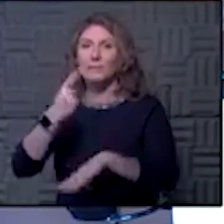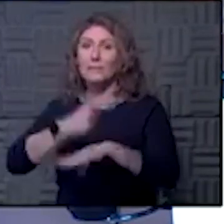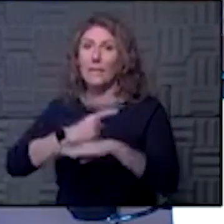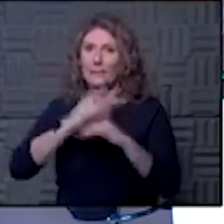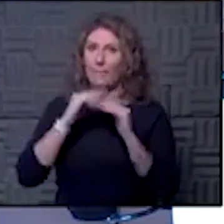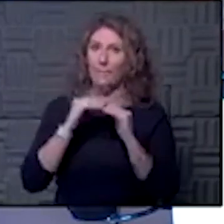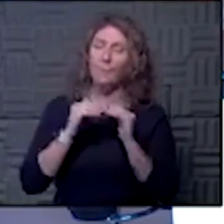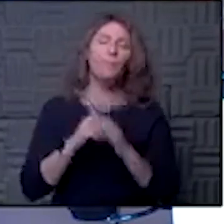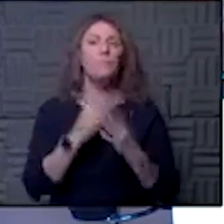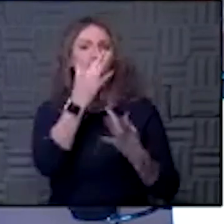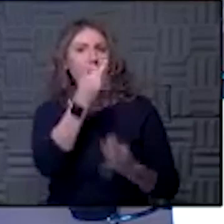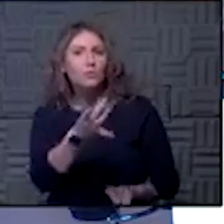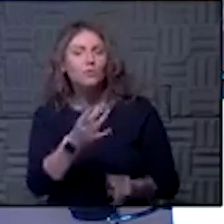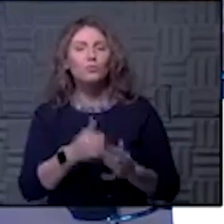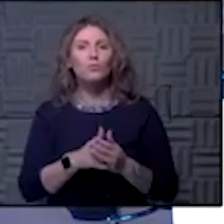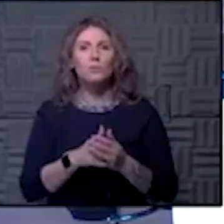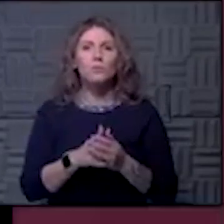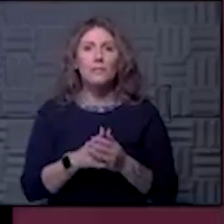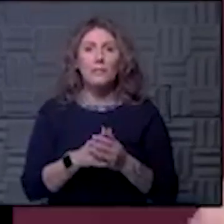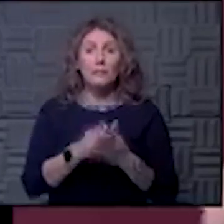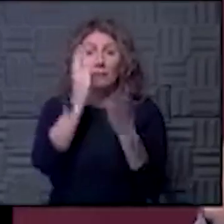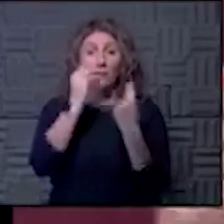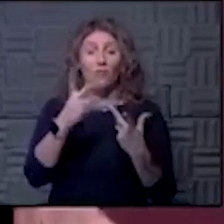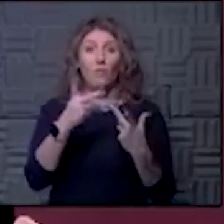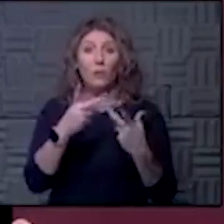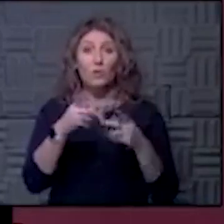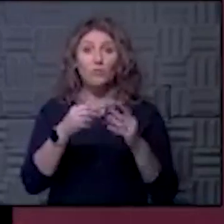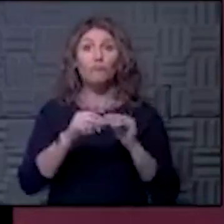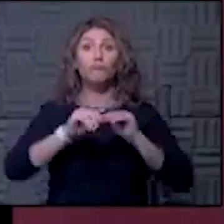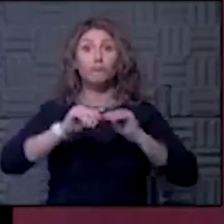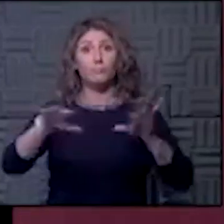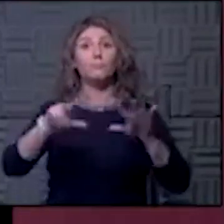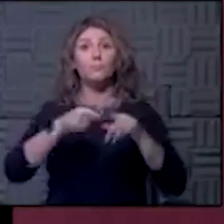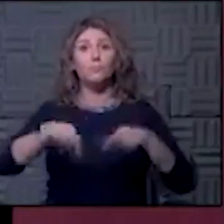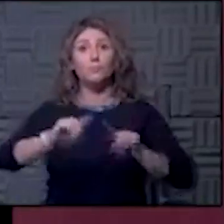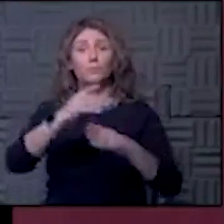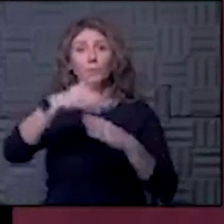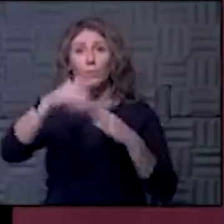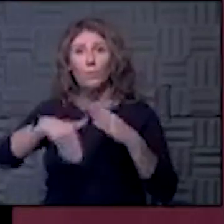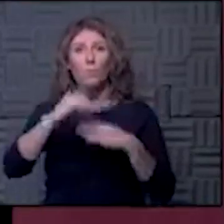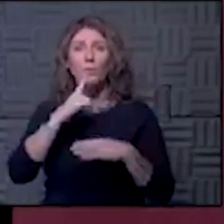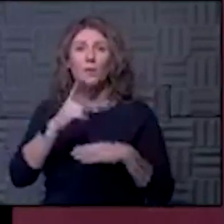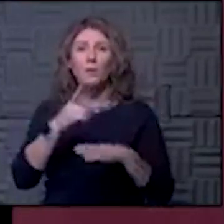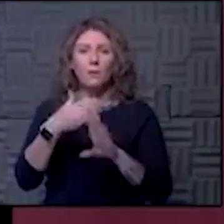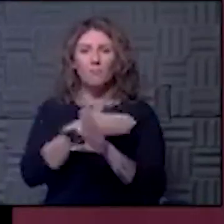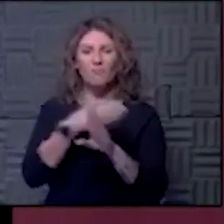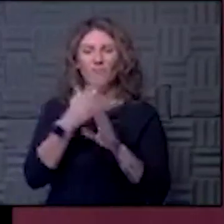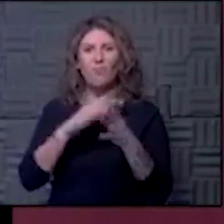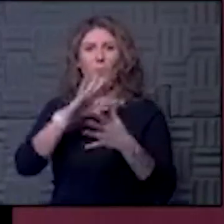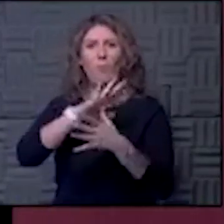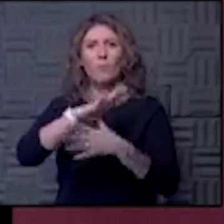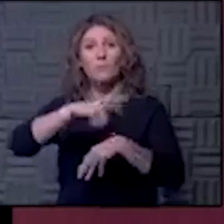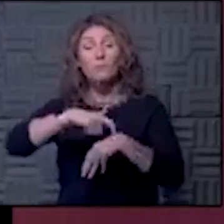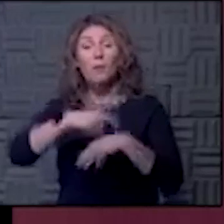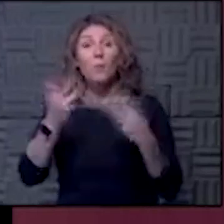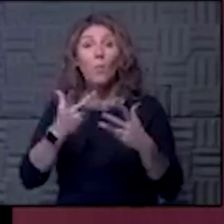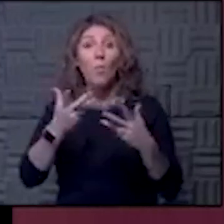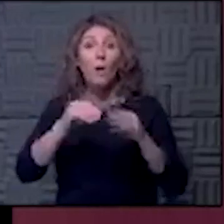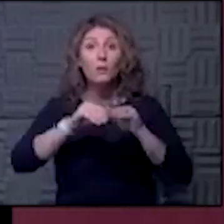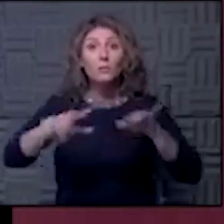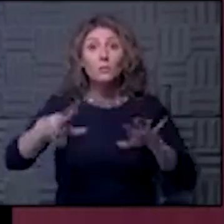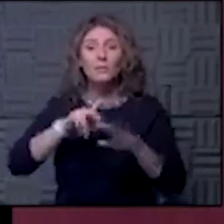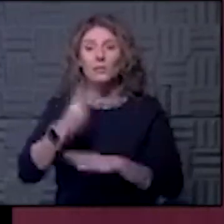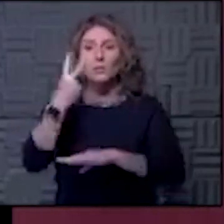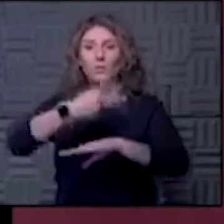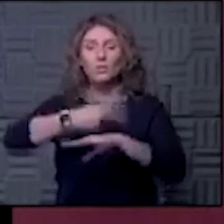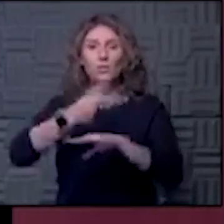interesting the day that came out over the weekend, which we sort of talked about before, that your primary time of transmission is 2 days before the